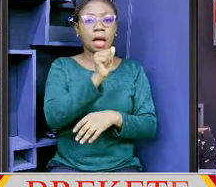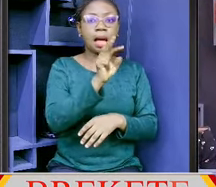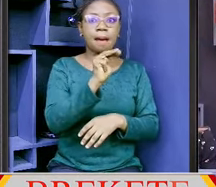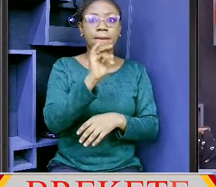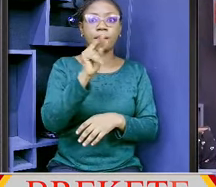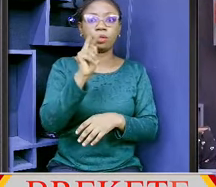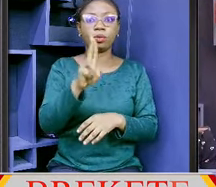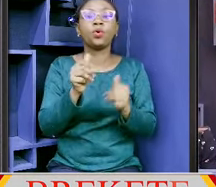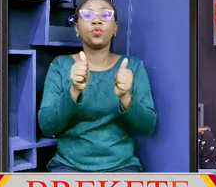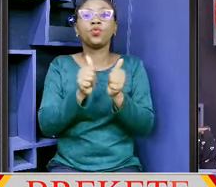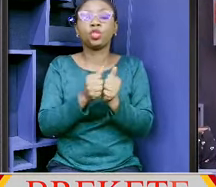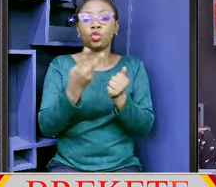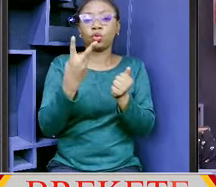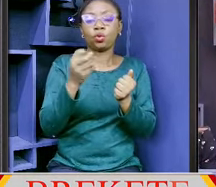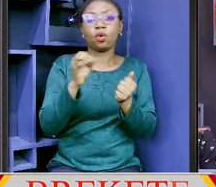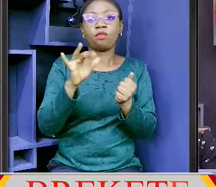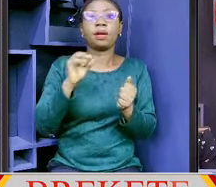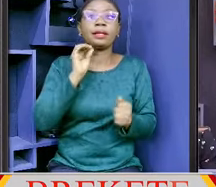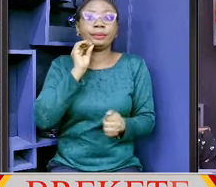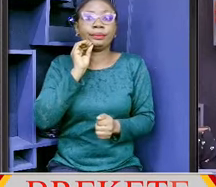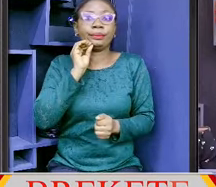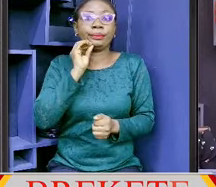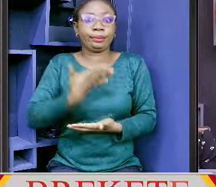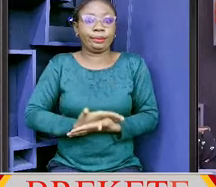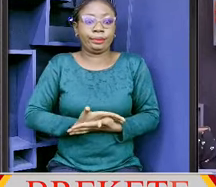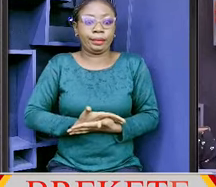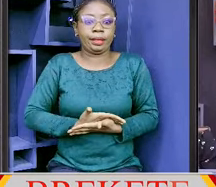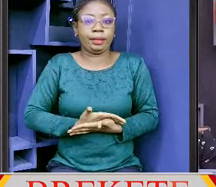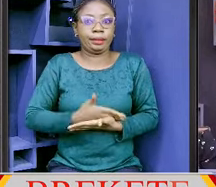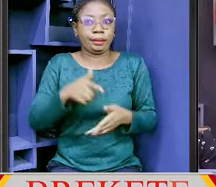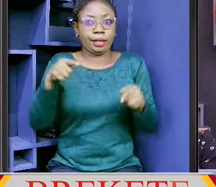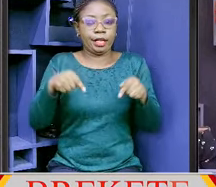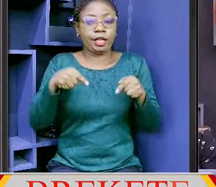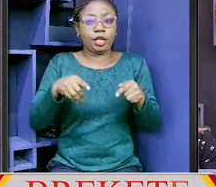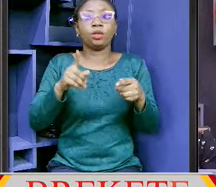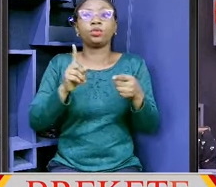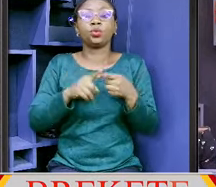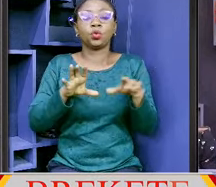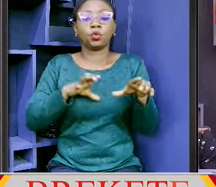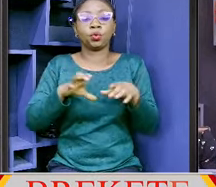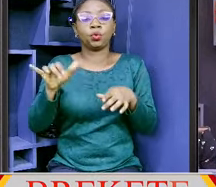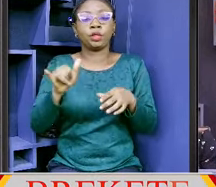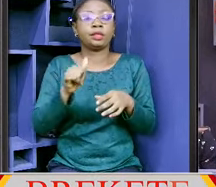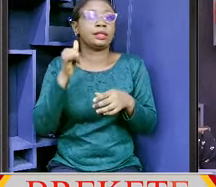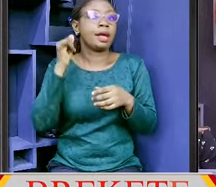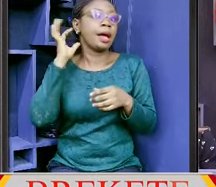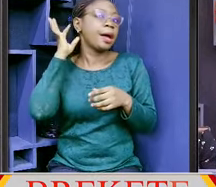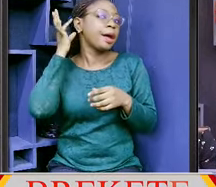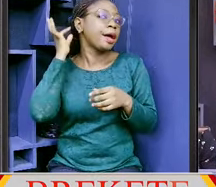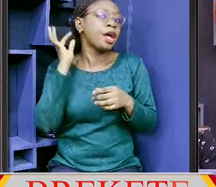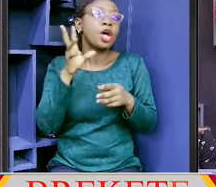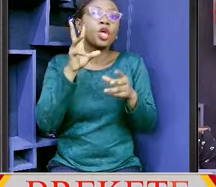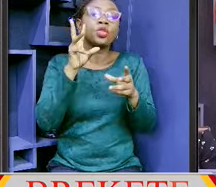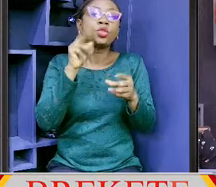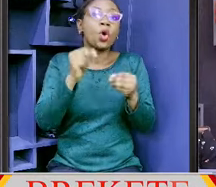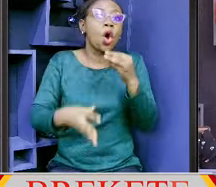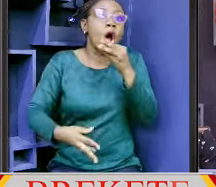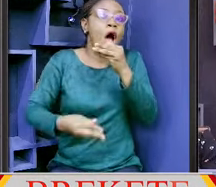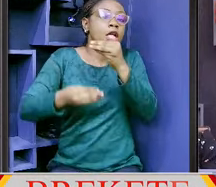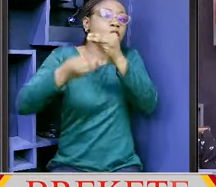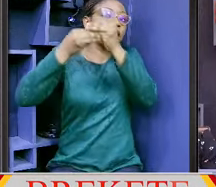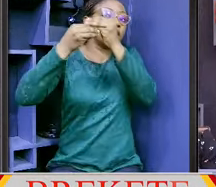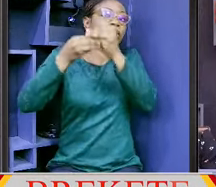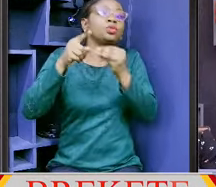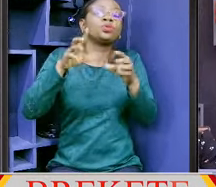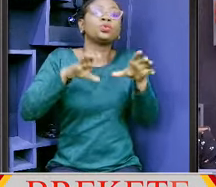with two of my daughters from the studio. Hey! Where you go do their hair, no attachment to. Oh, Okay, sir.